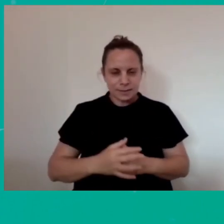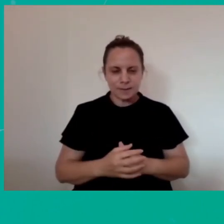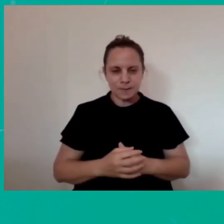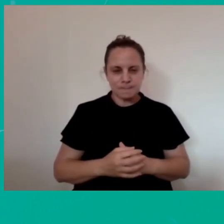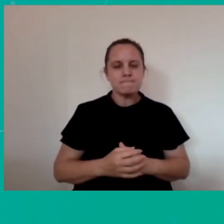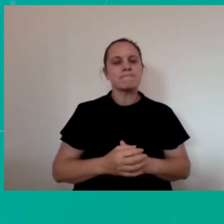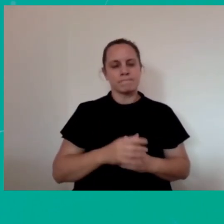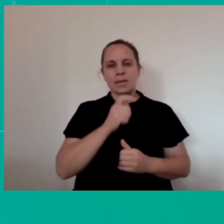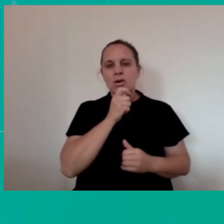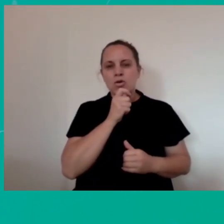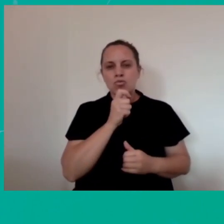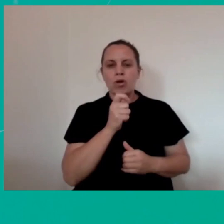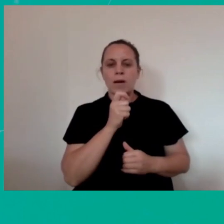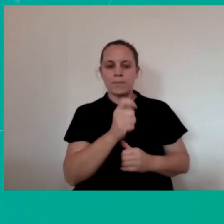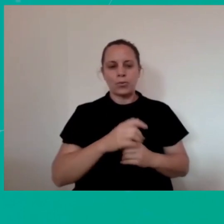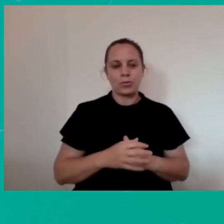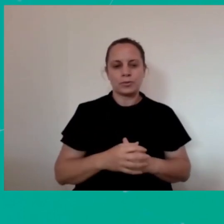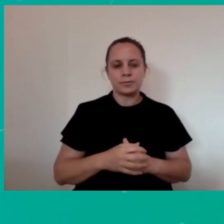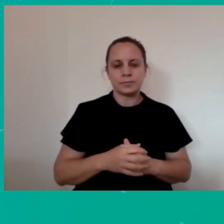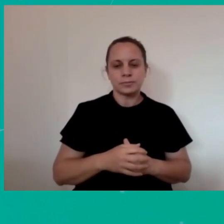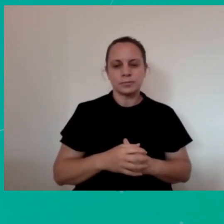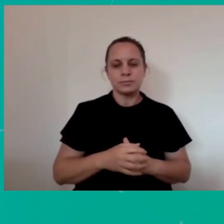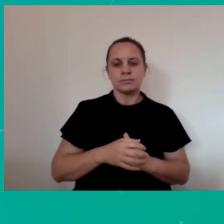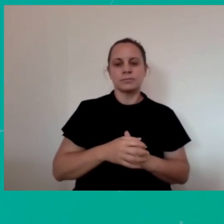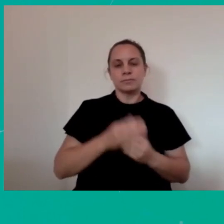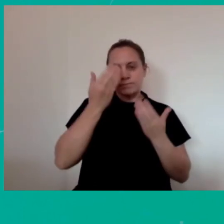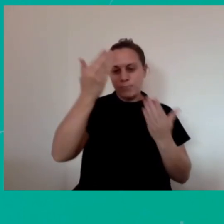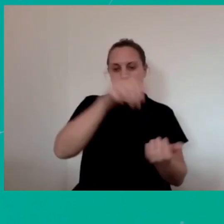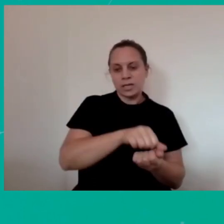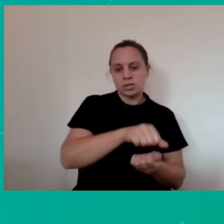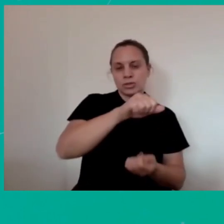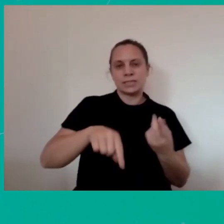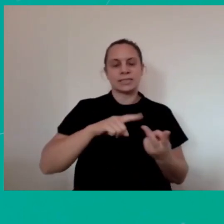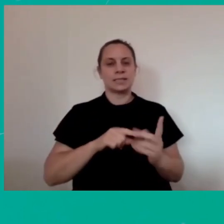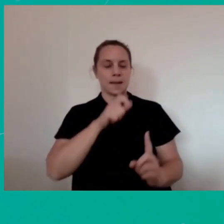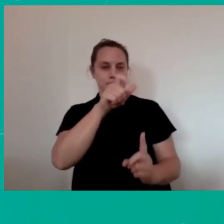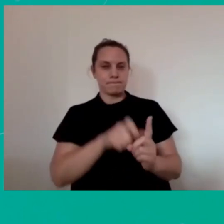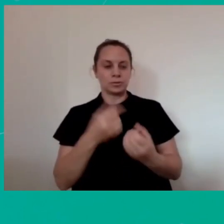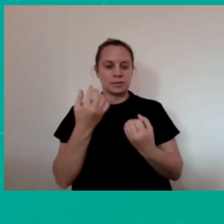the report of whakamana here, Te Tiriti Whakahau Maru ki Tangata,